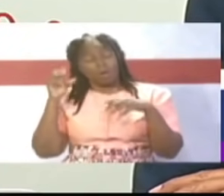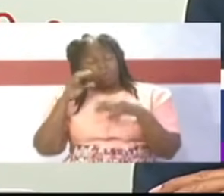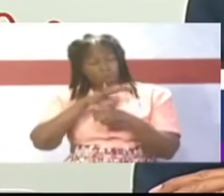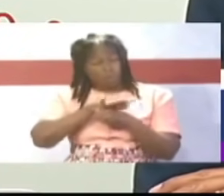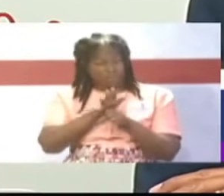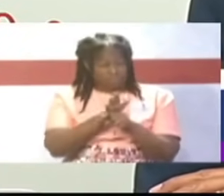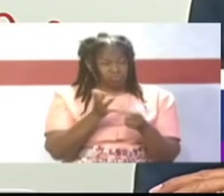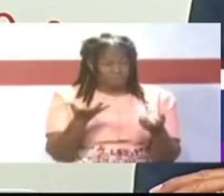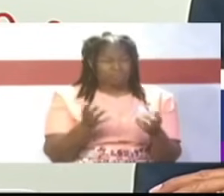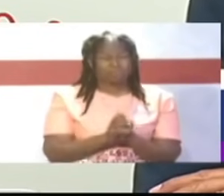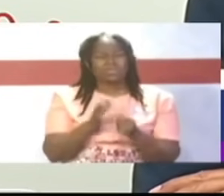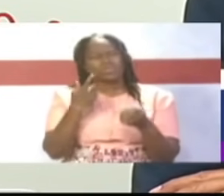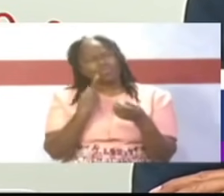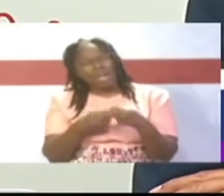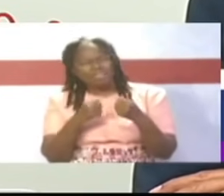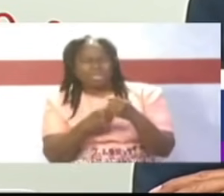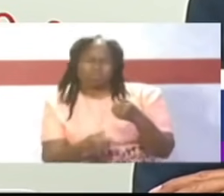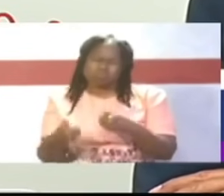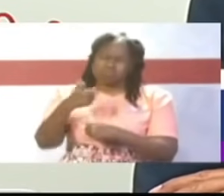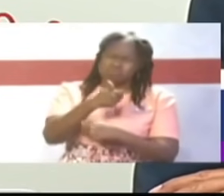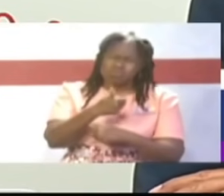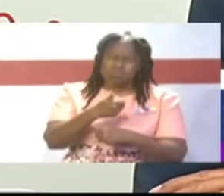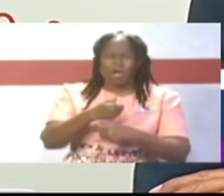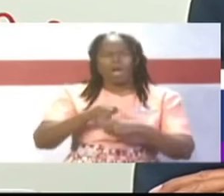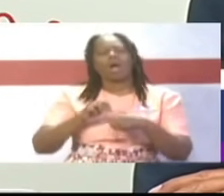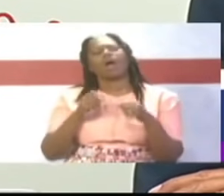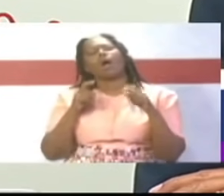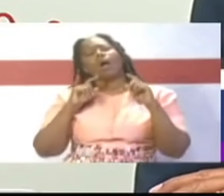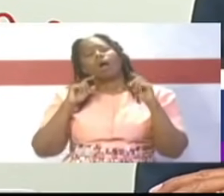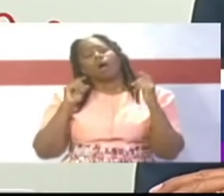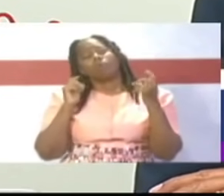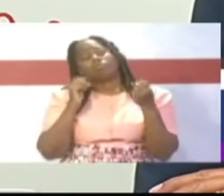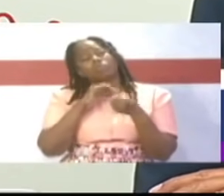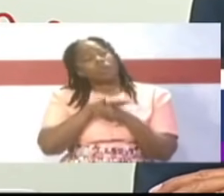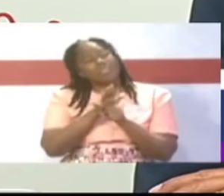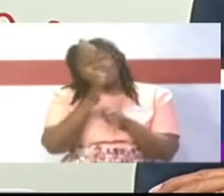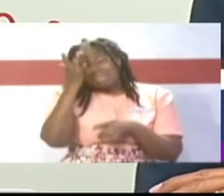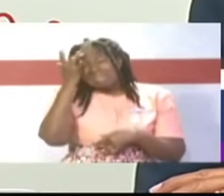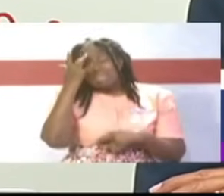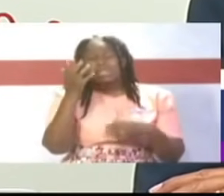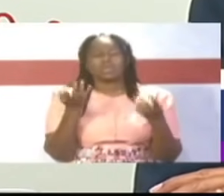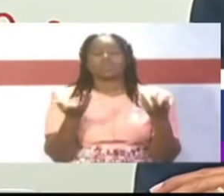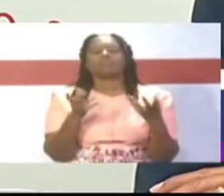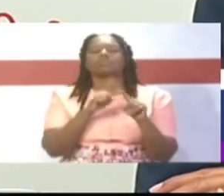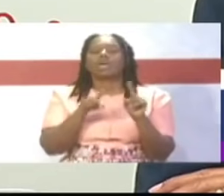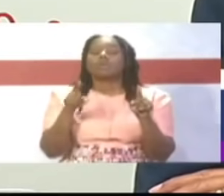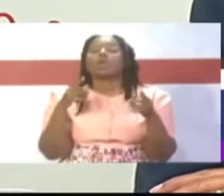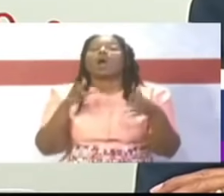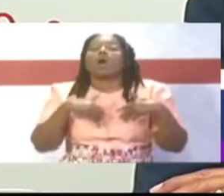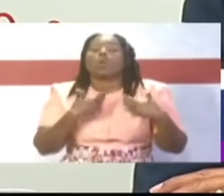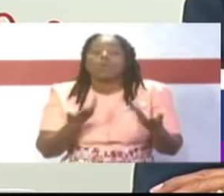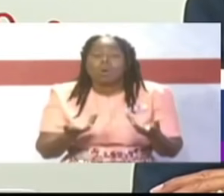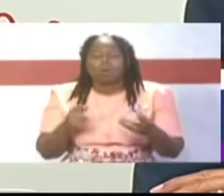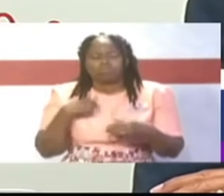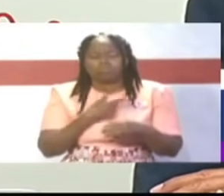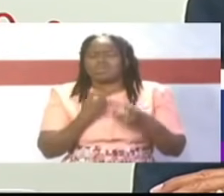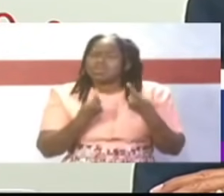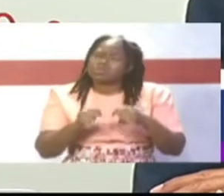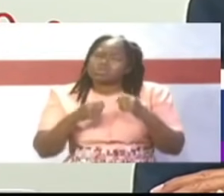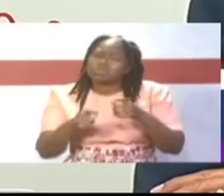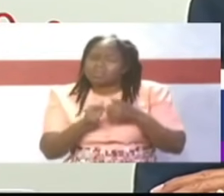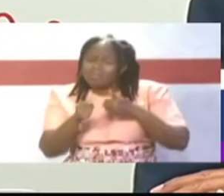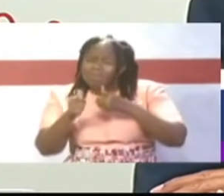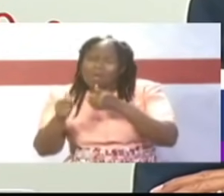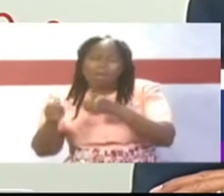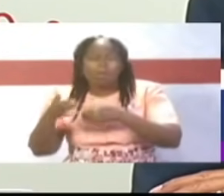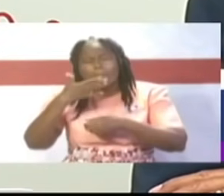to continue to bring best international practice based on global evidence